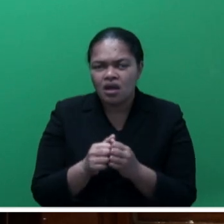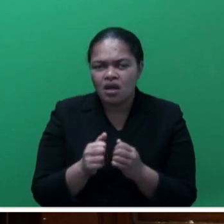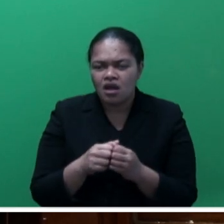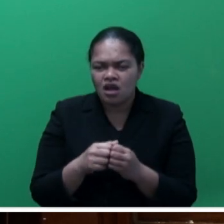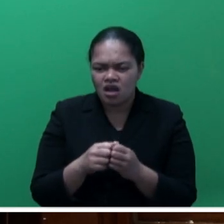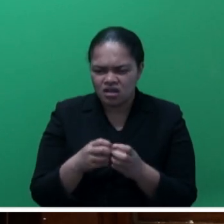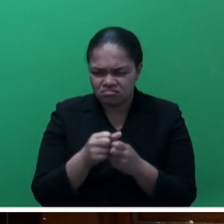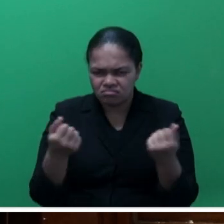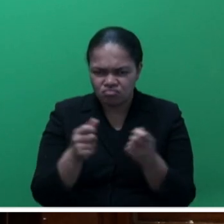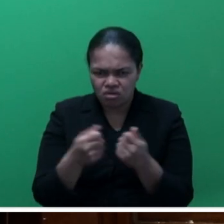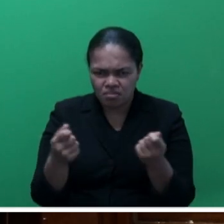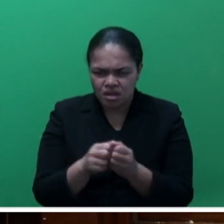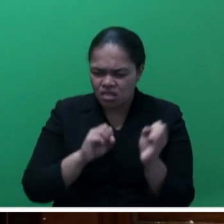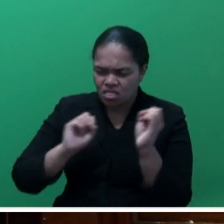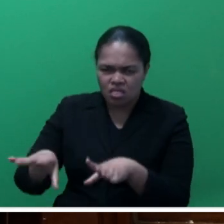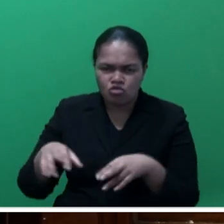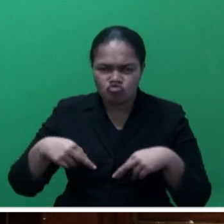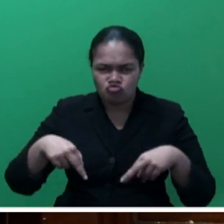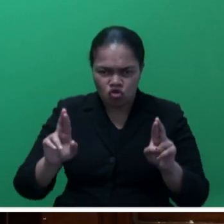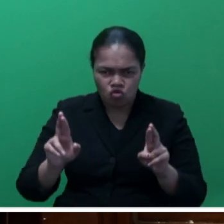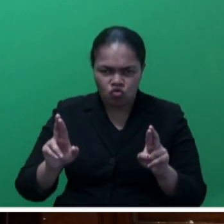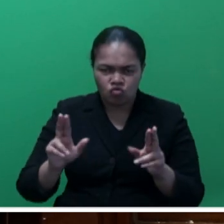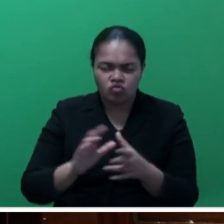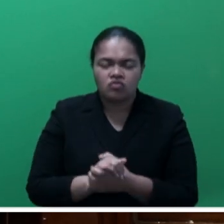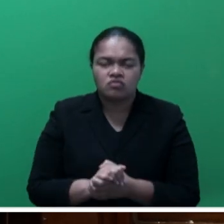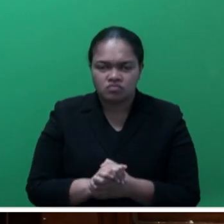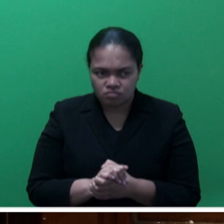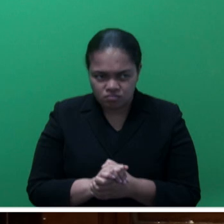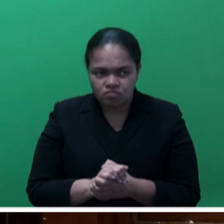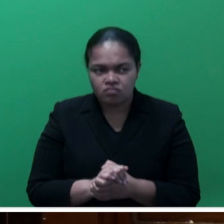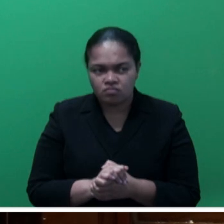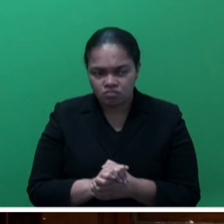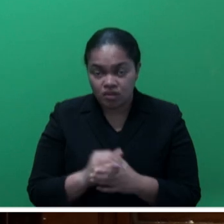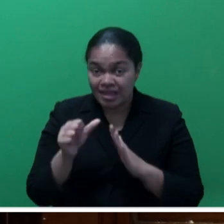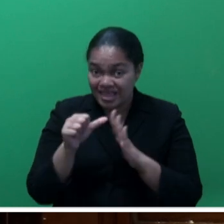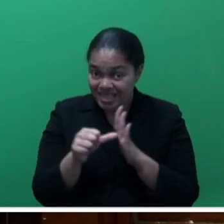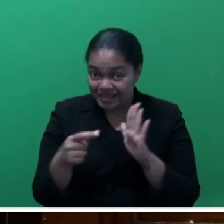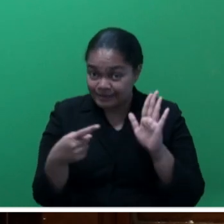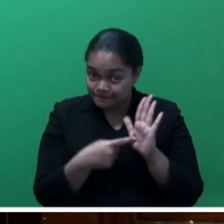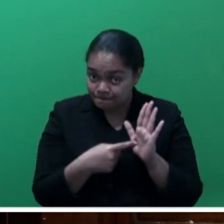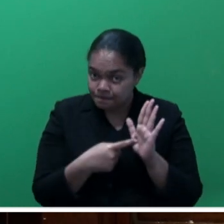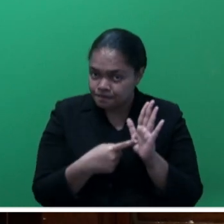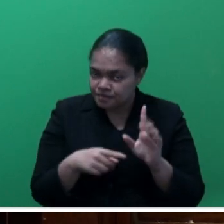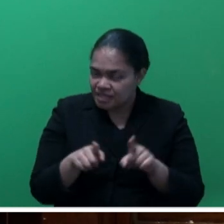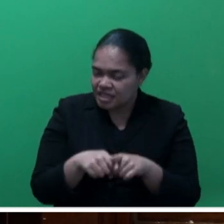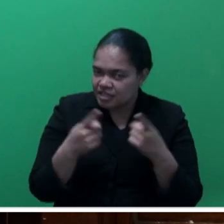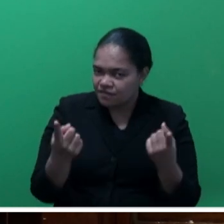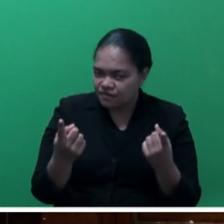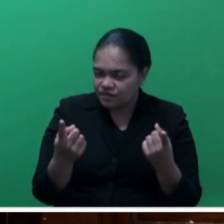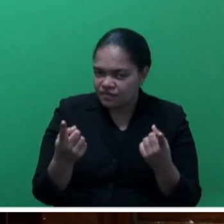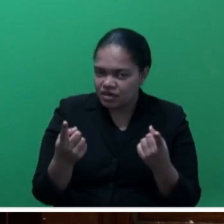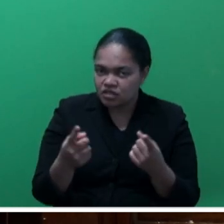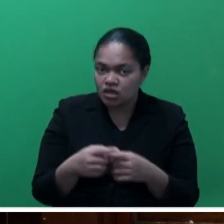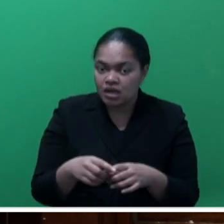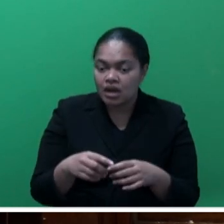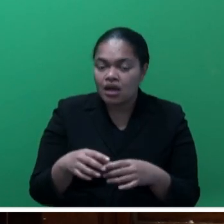wrappers on the side of the road or in the park, on the park. Instead, the Act only differentiates between